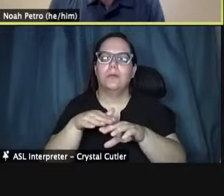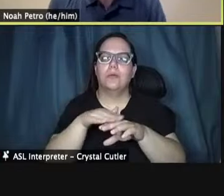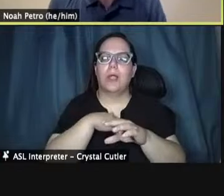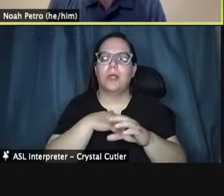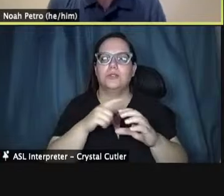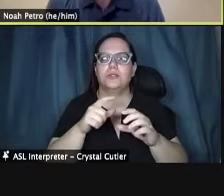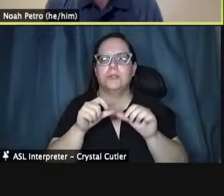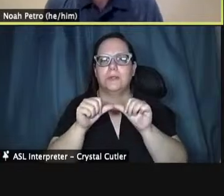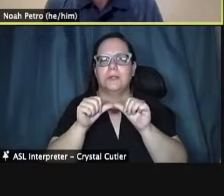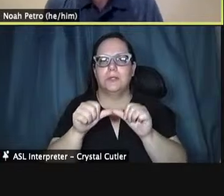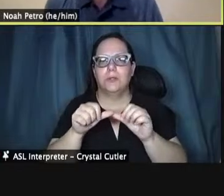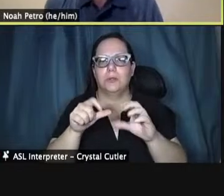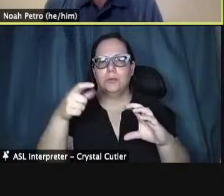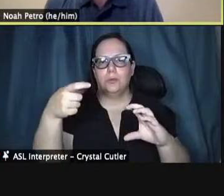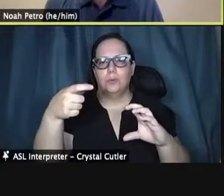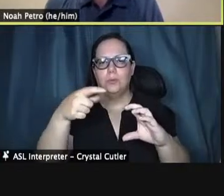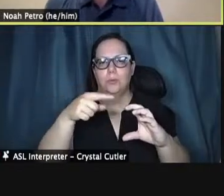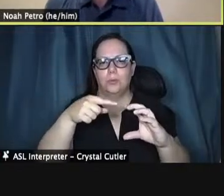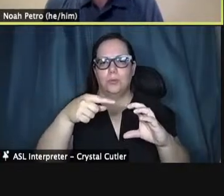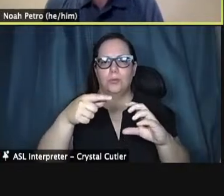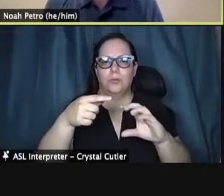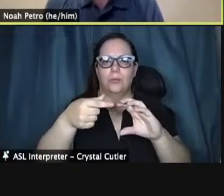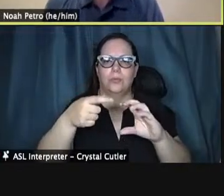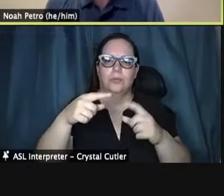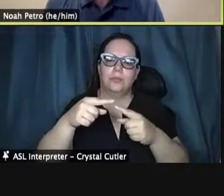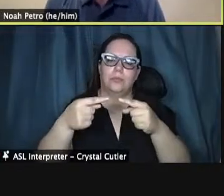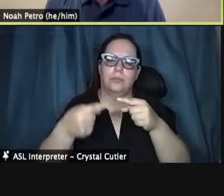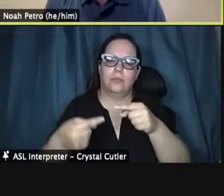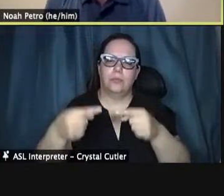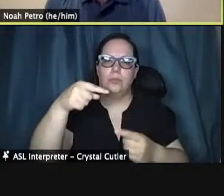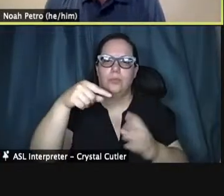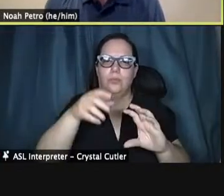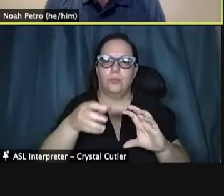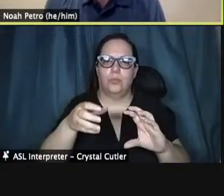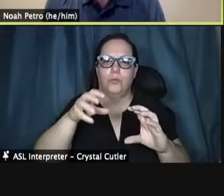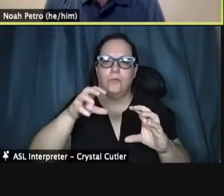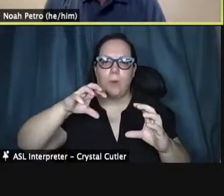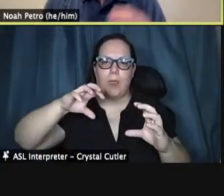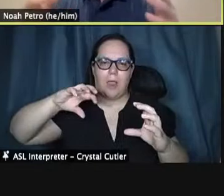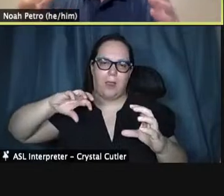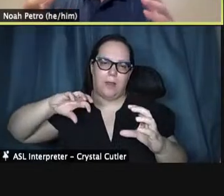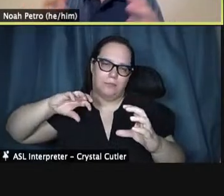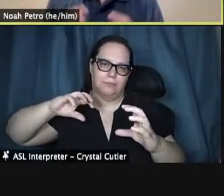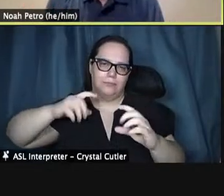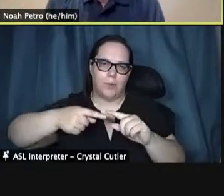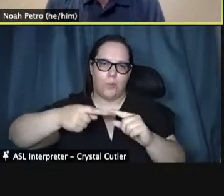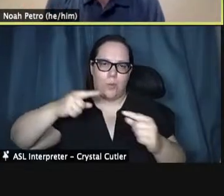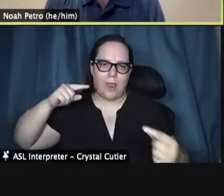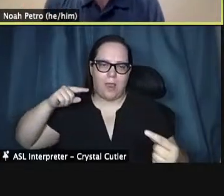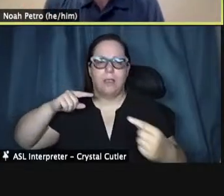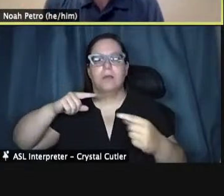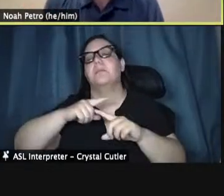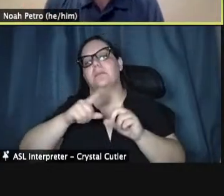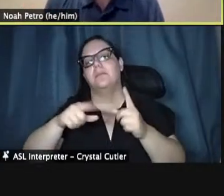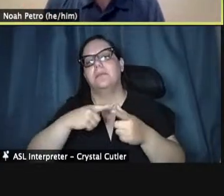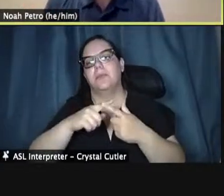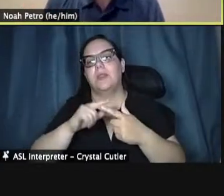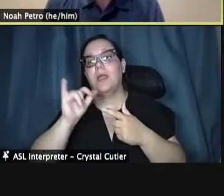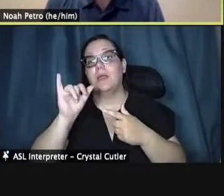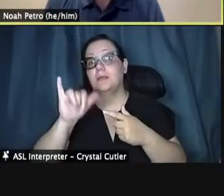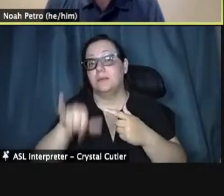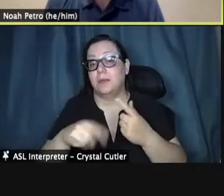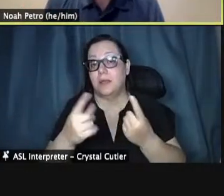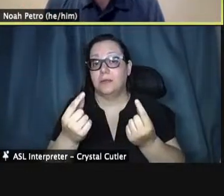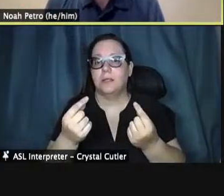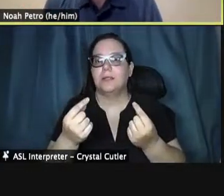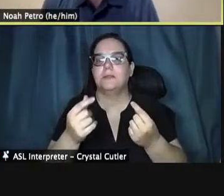from the pole over the course of our next extended science mission. What this does is densify our coverage over the South Pole, and